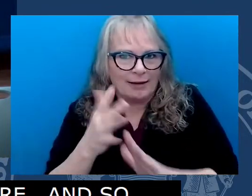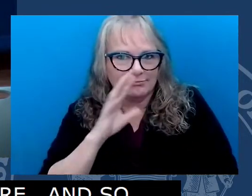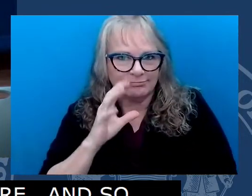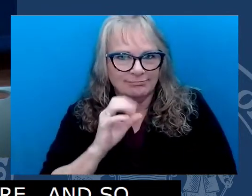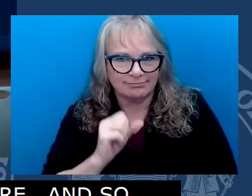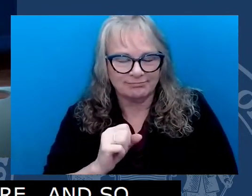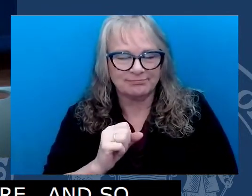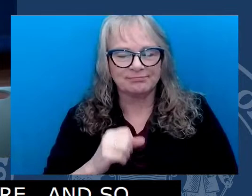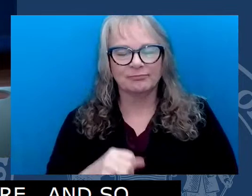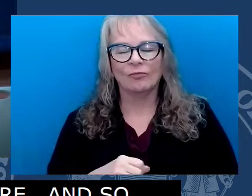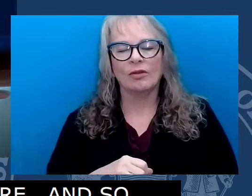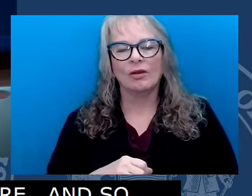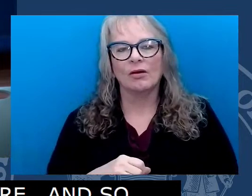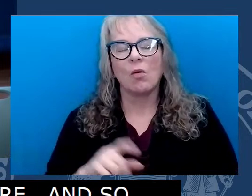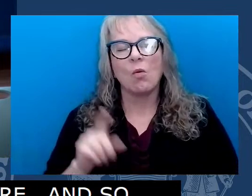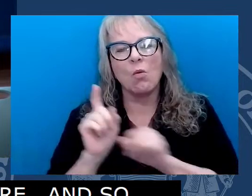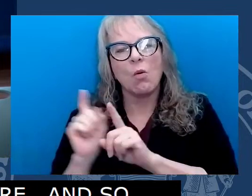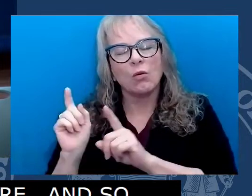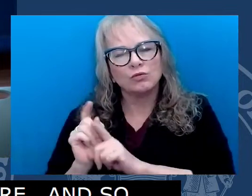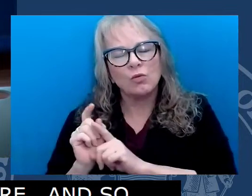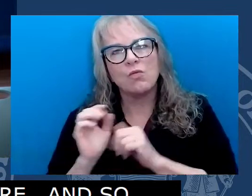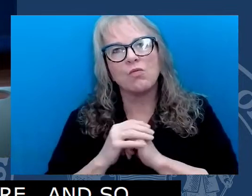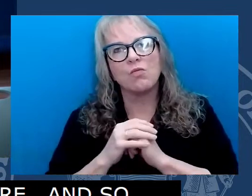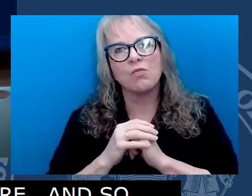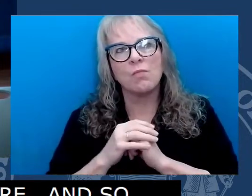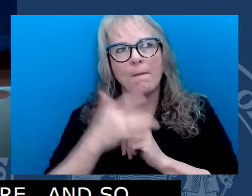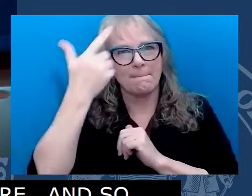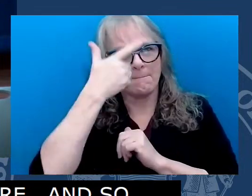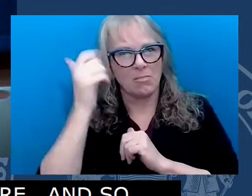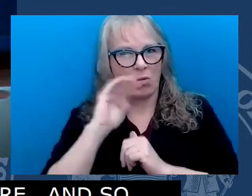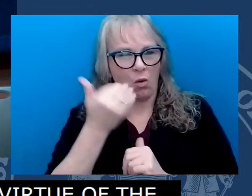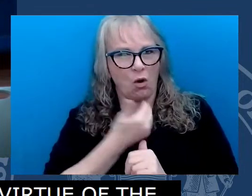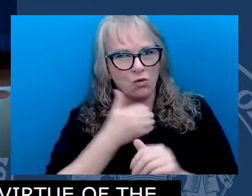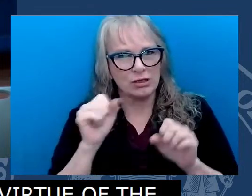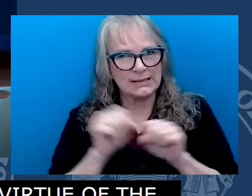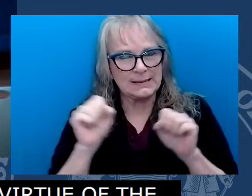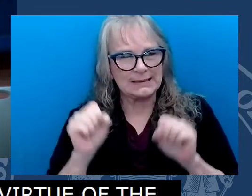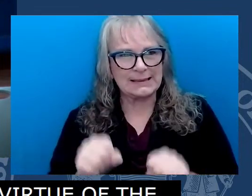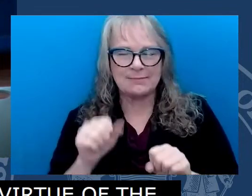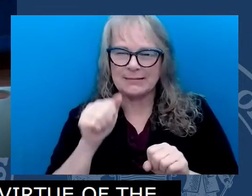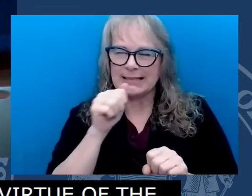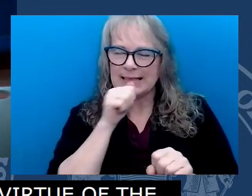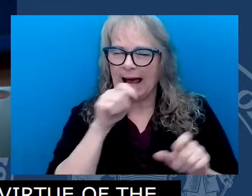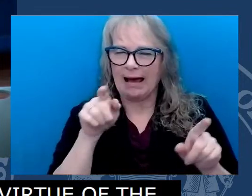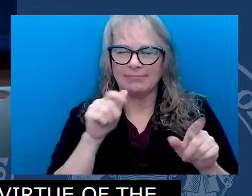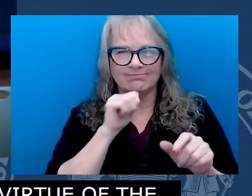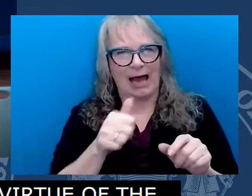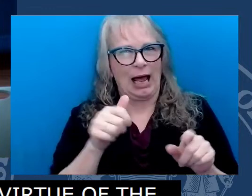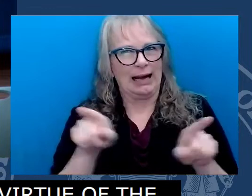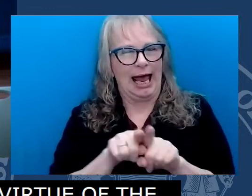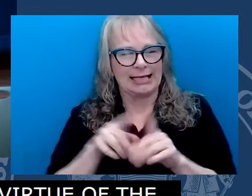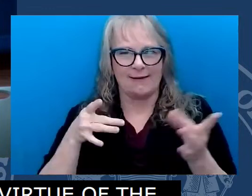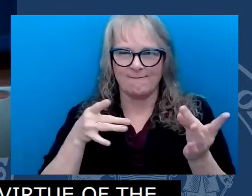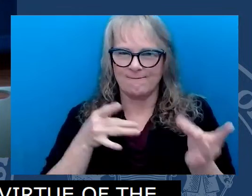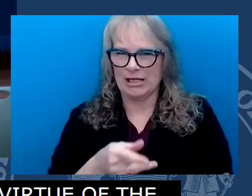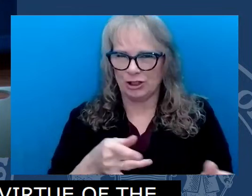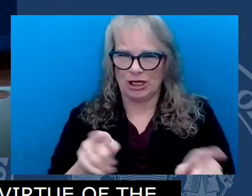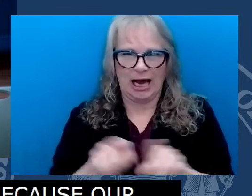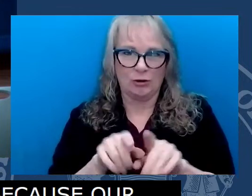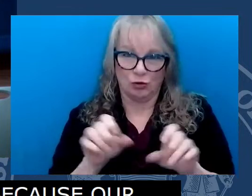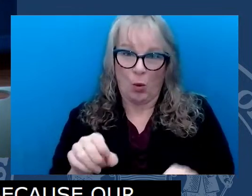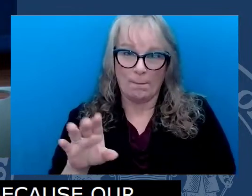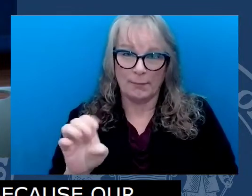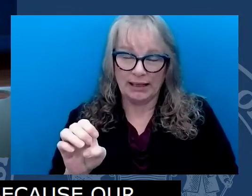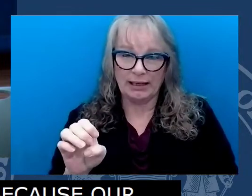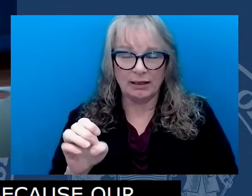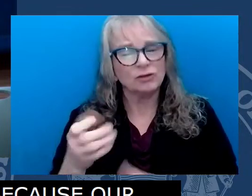lot, other parts of it is because our system is not as efficient as it could be. So the question gets to be, how